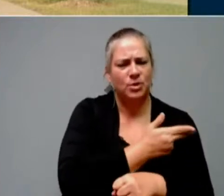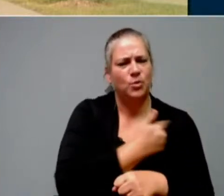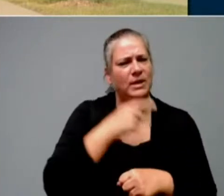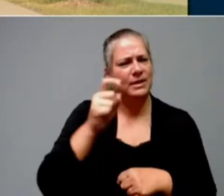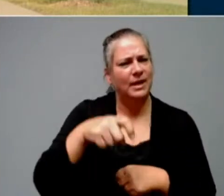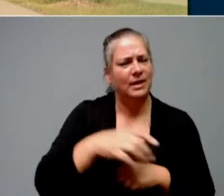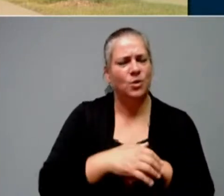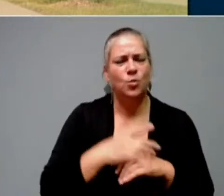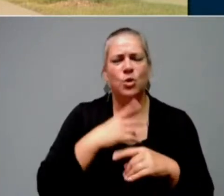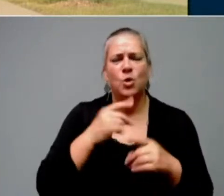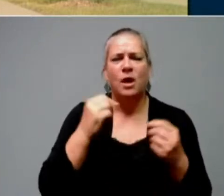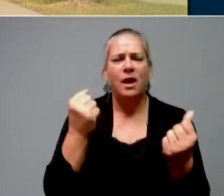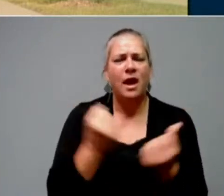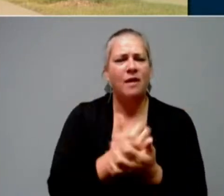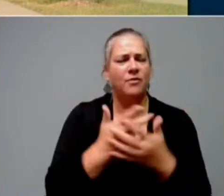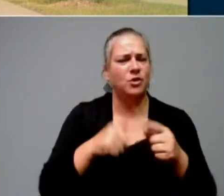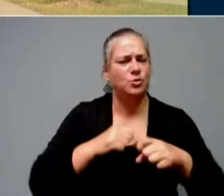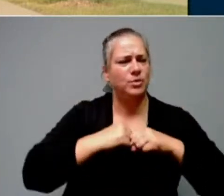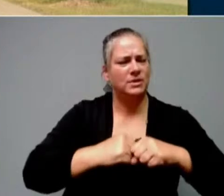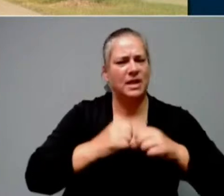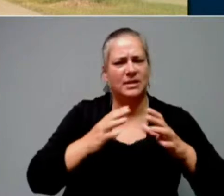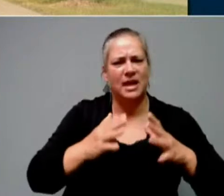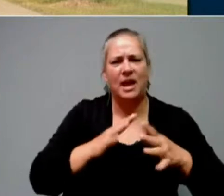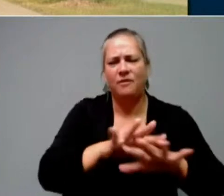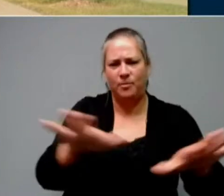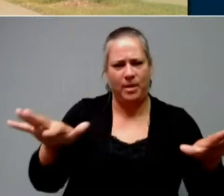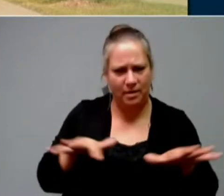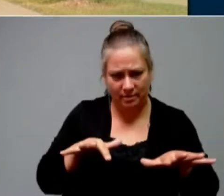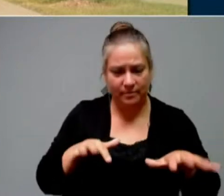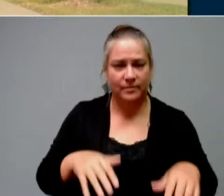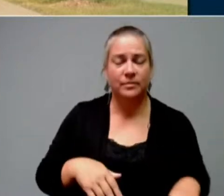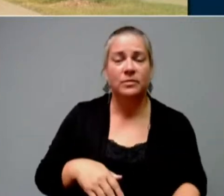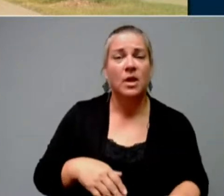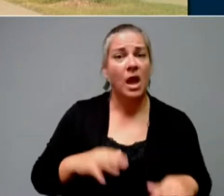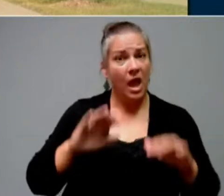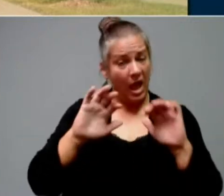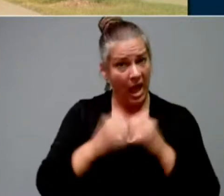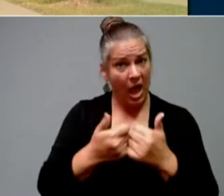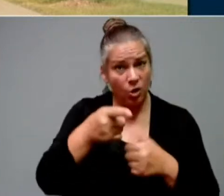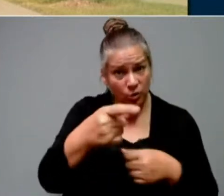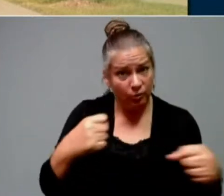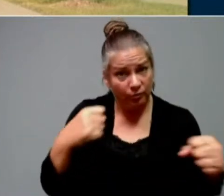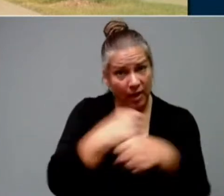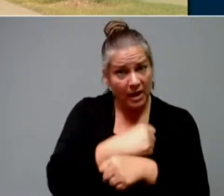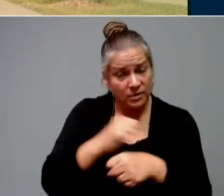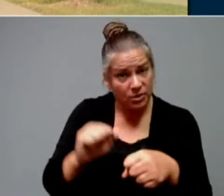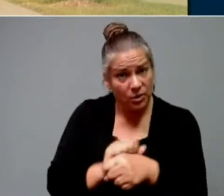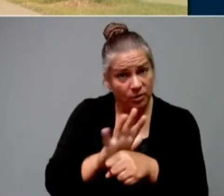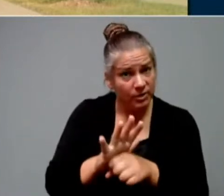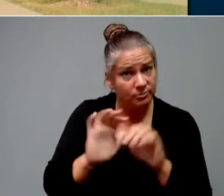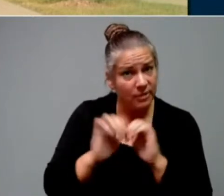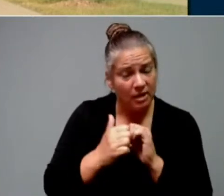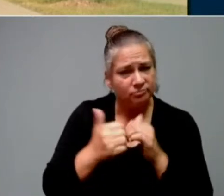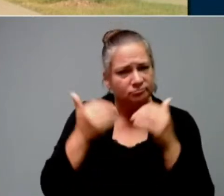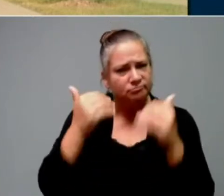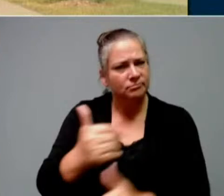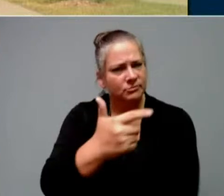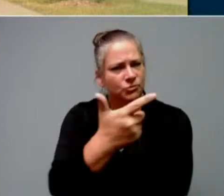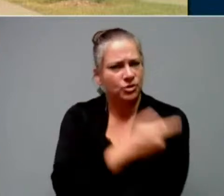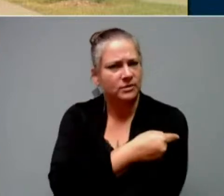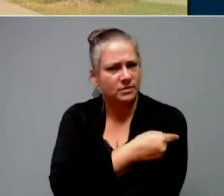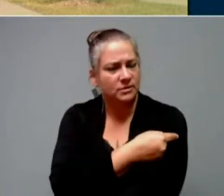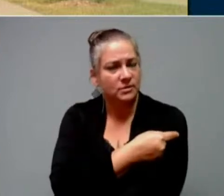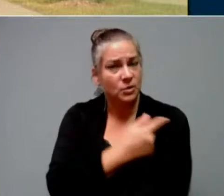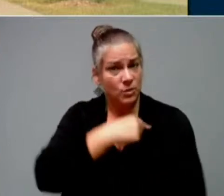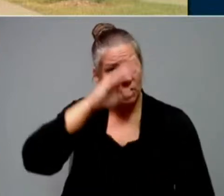and neighbors. And one of the best things that you can do to combat COVID-19 is to get vaccinated. We know these